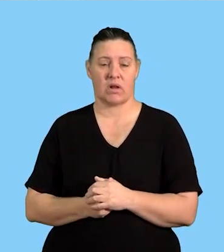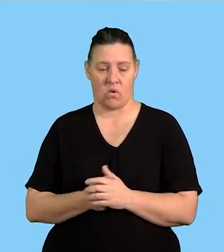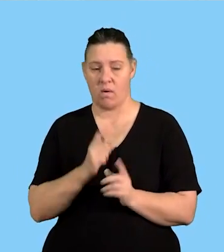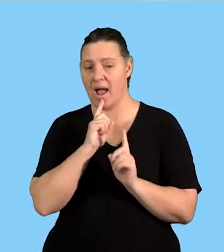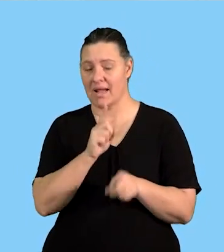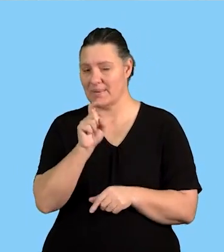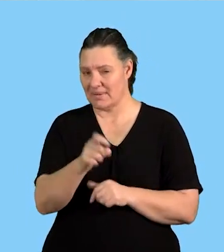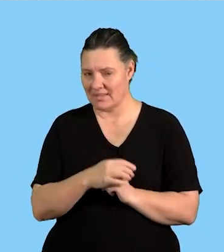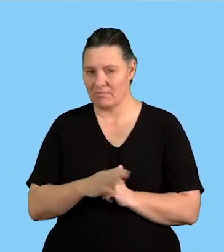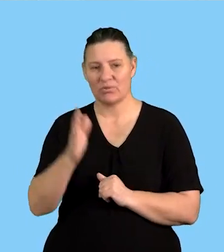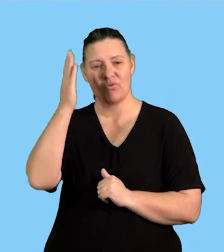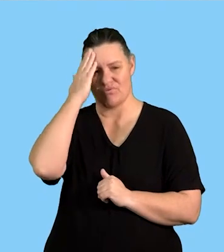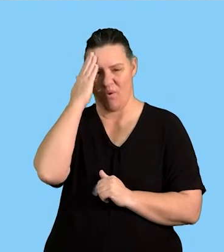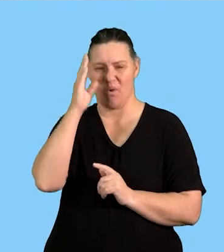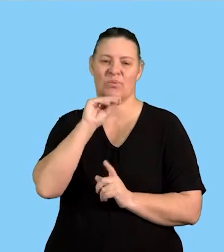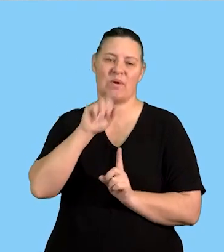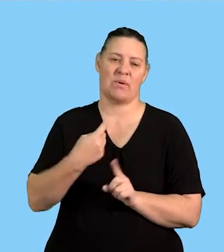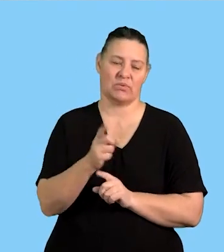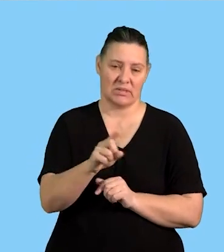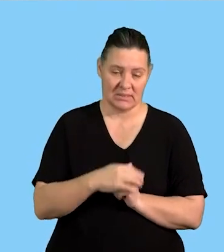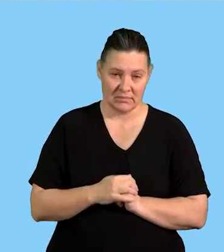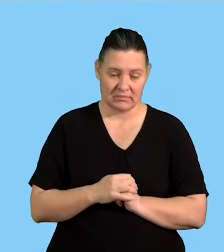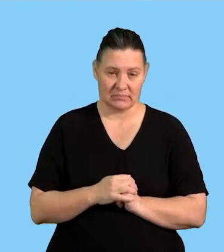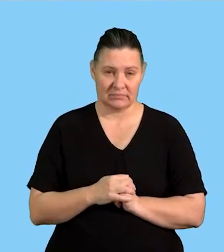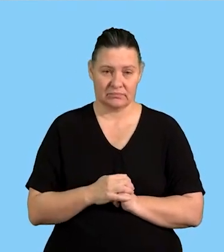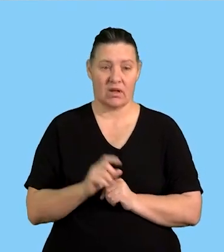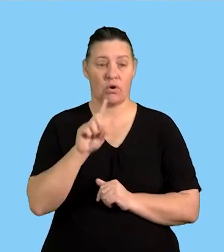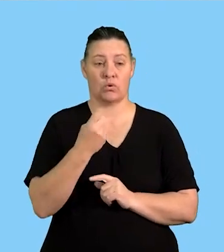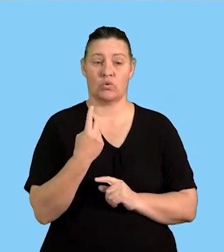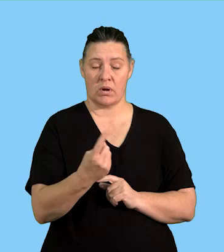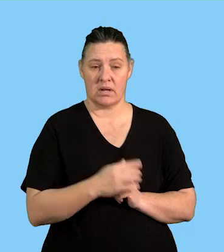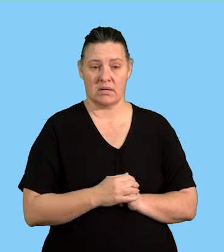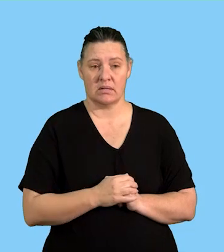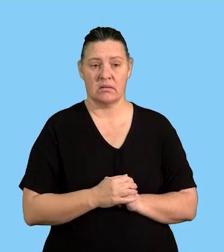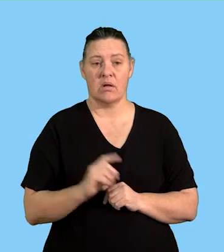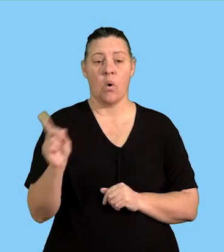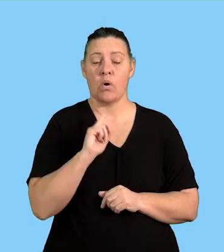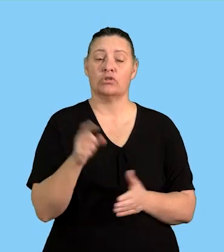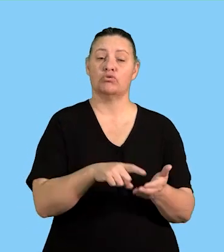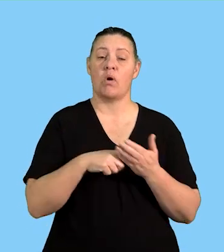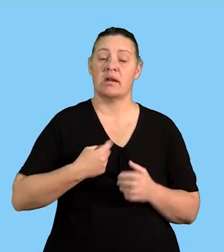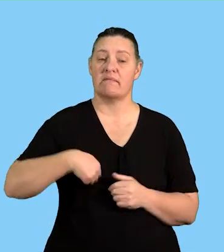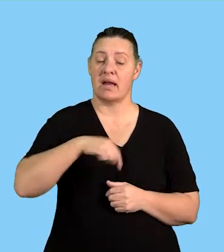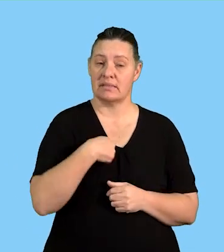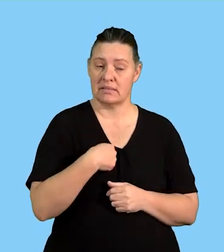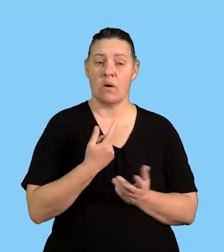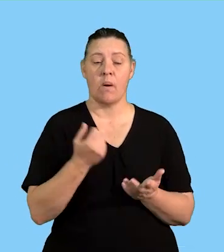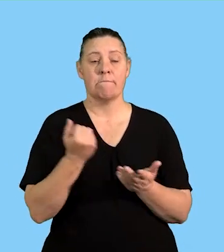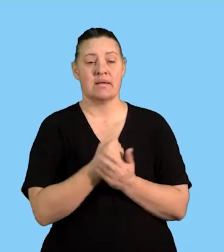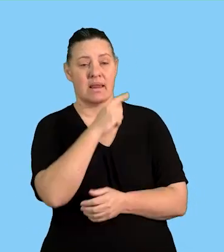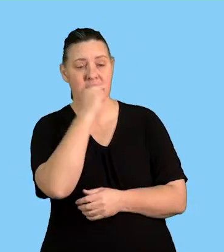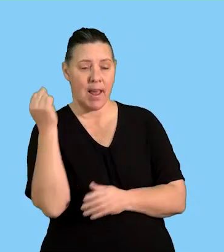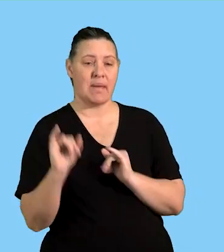should be having an answer. You should be knowing what we are talking about. Now, we have question 1. What is required of